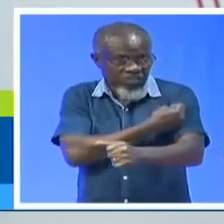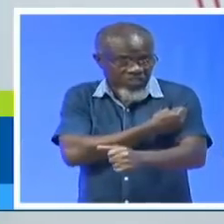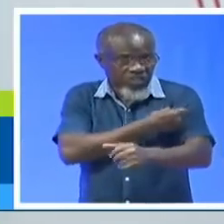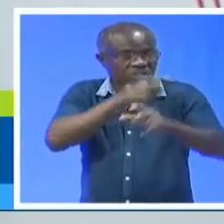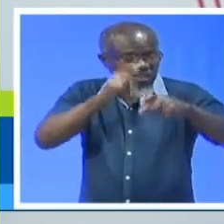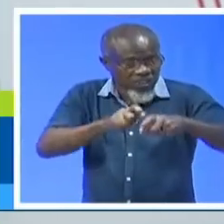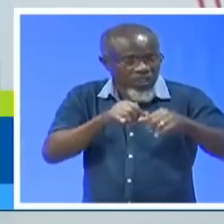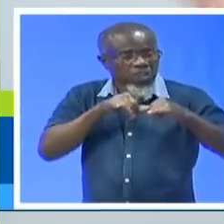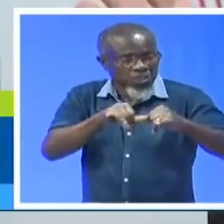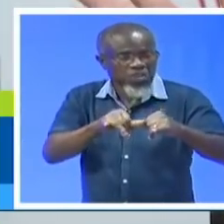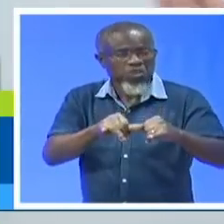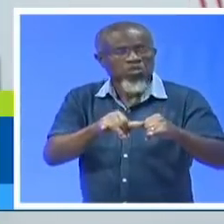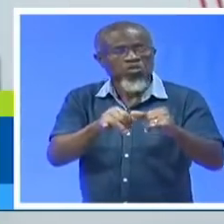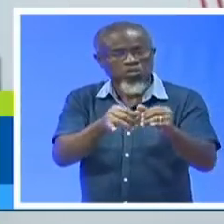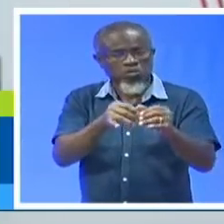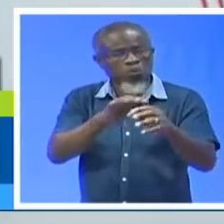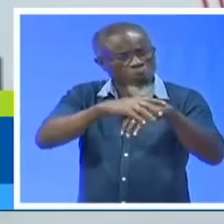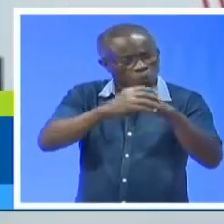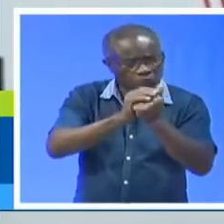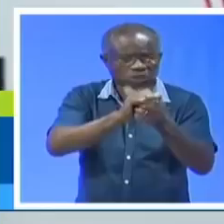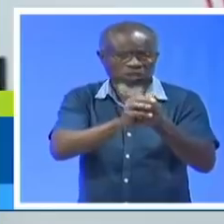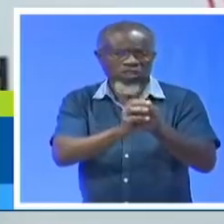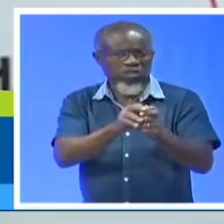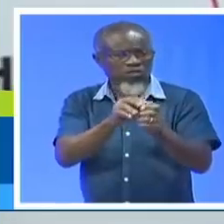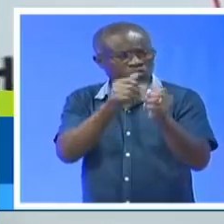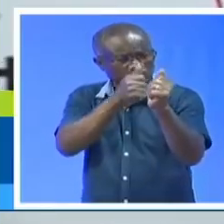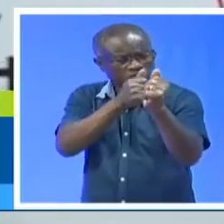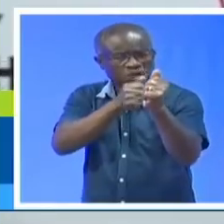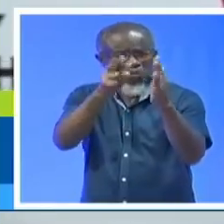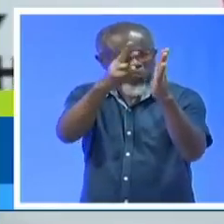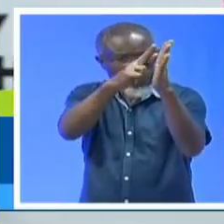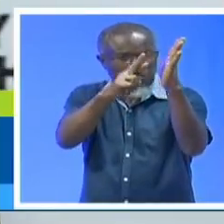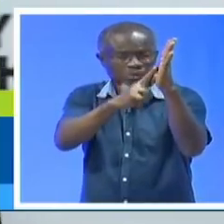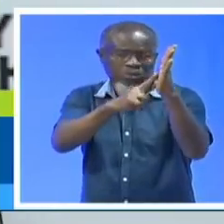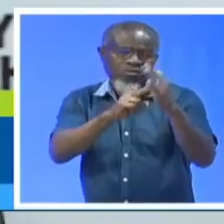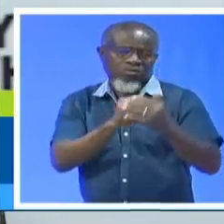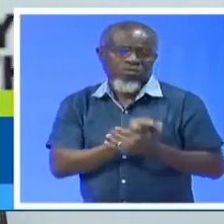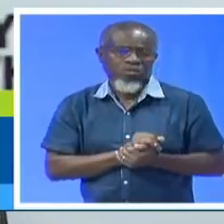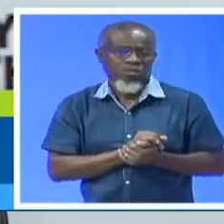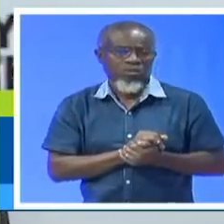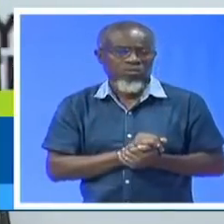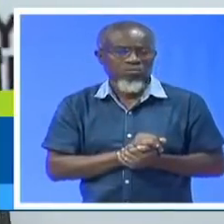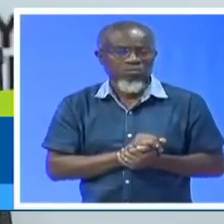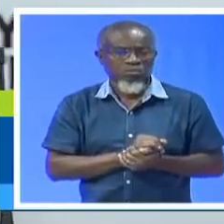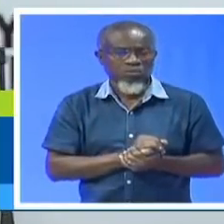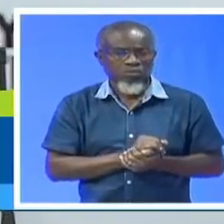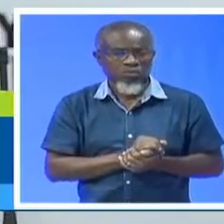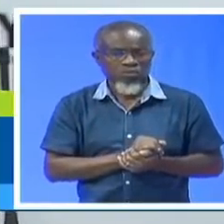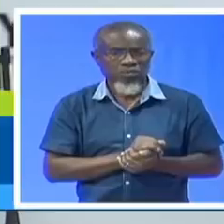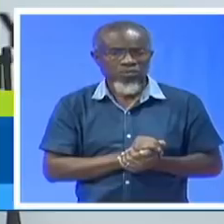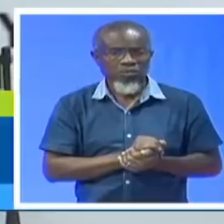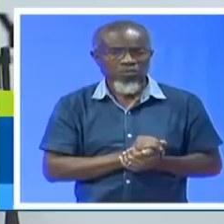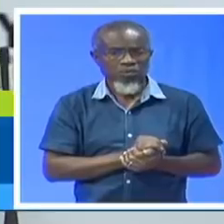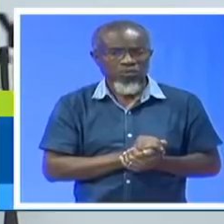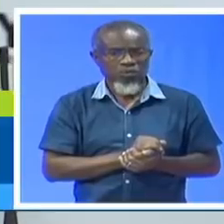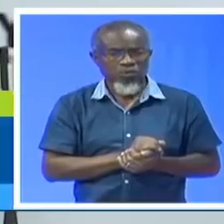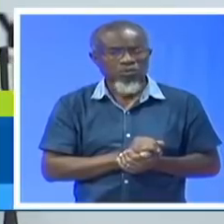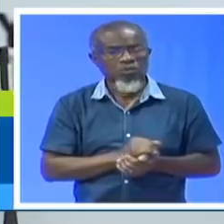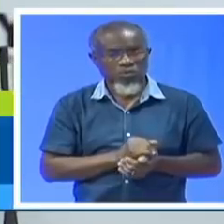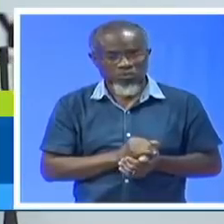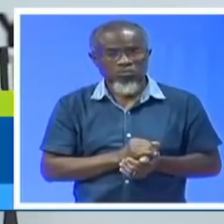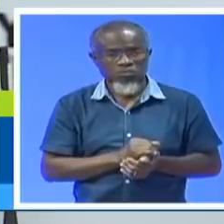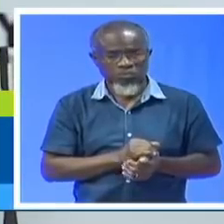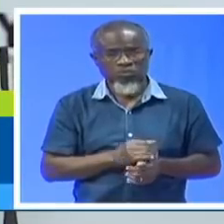You may not end up in a hospital because there's a promise of vaccinations. And what we are seeing is that promise is being